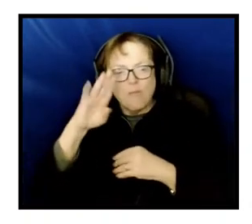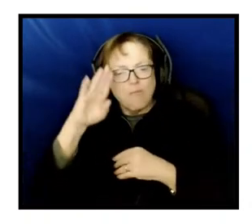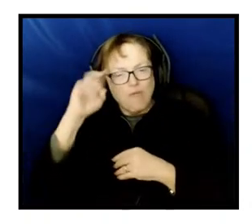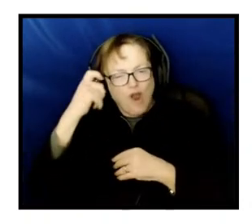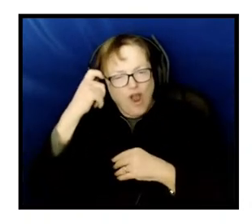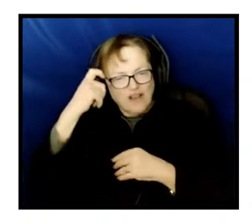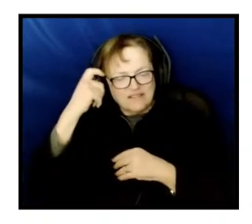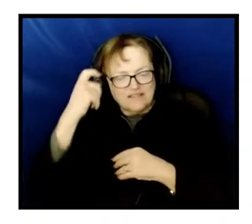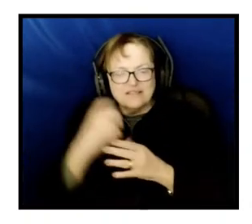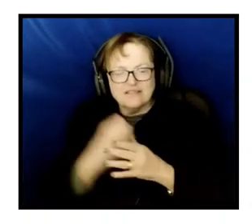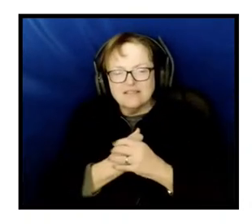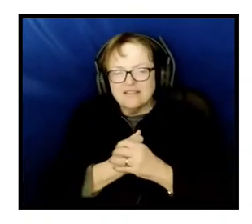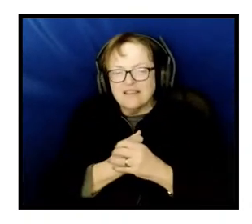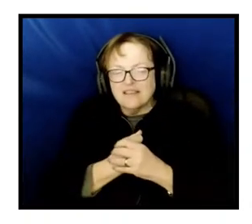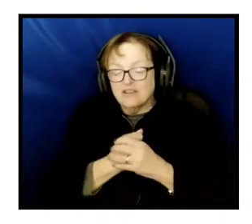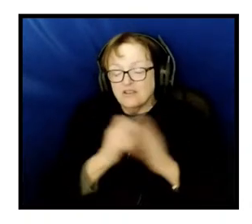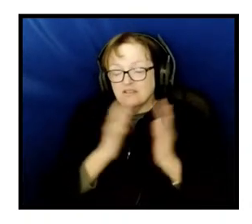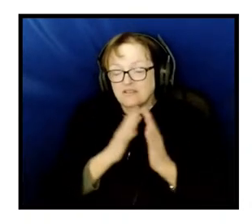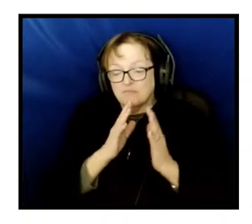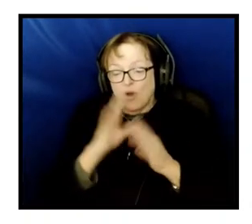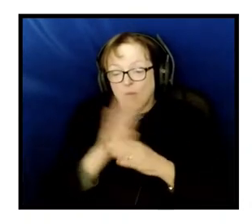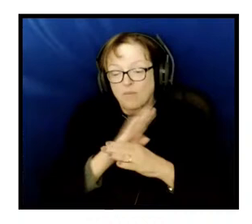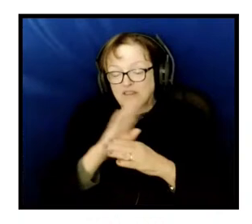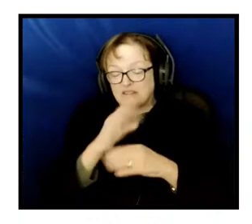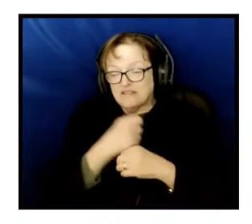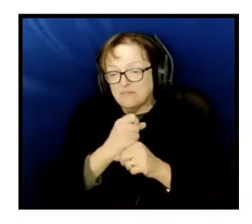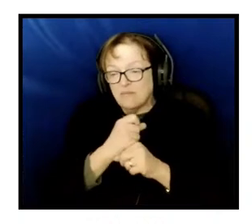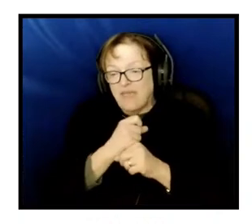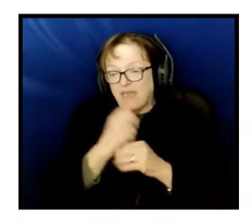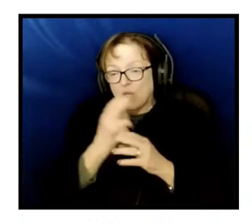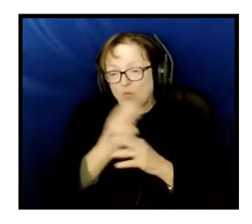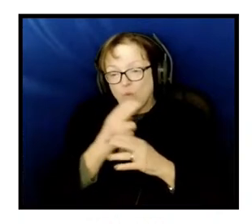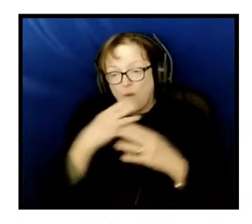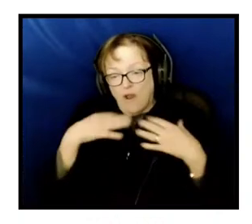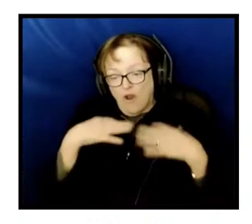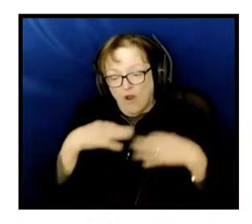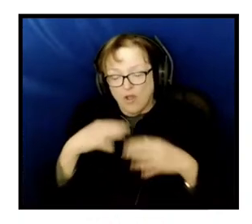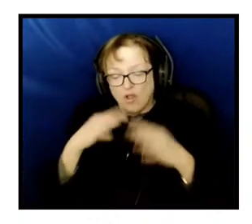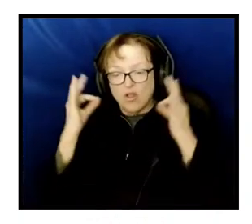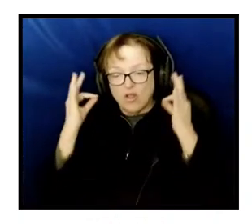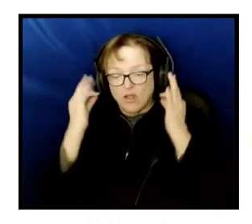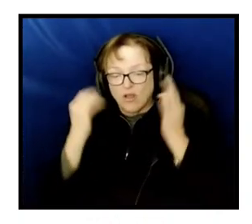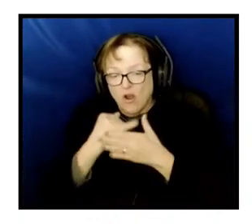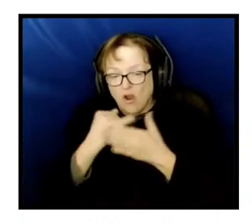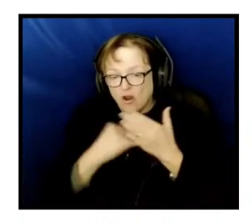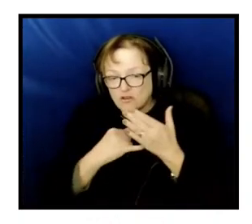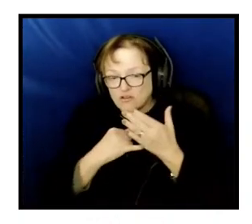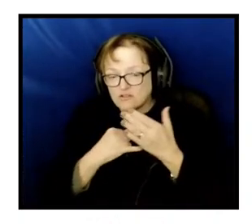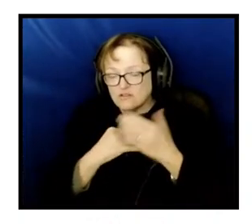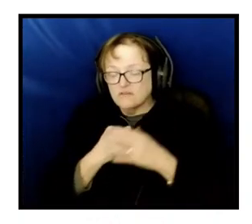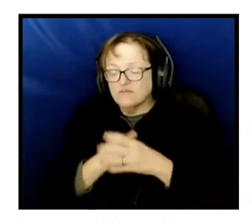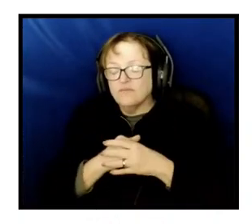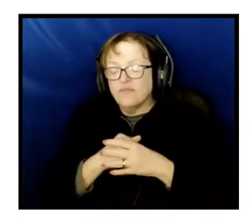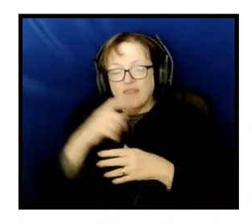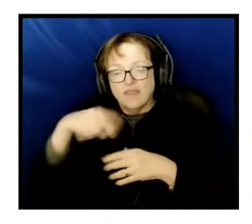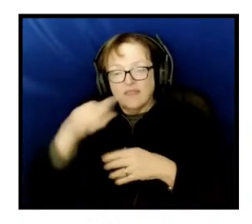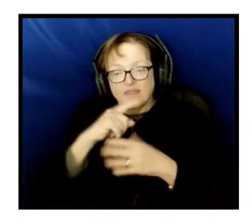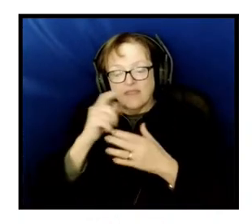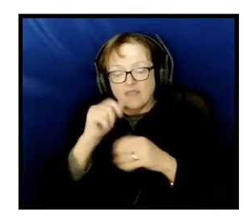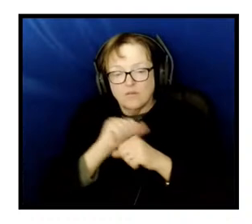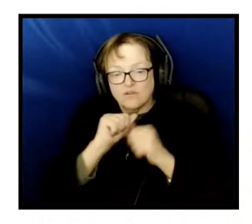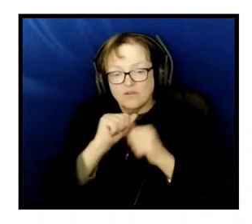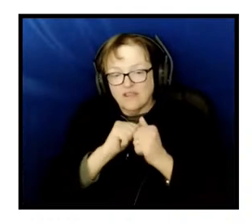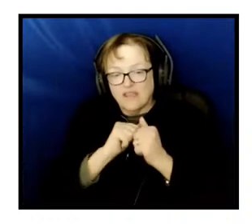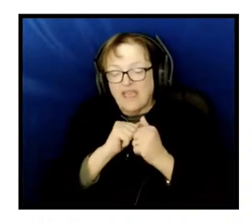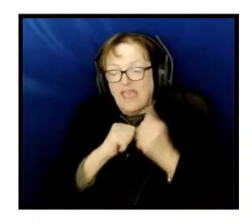Malika has a small business making wearable art, and they've worked on independent video and portraiture projects, and as an